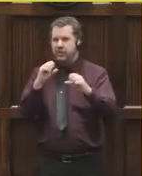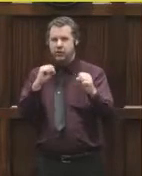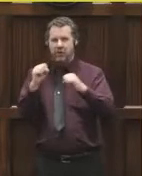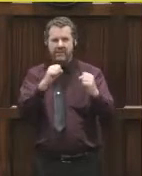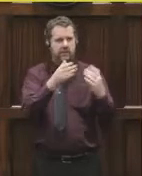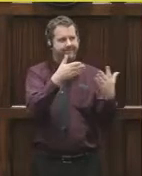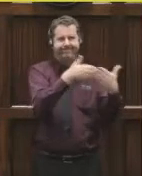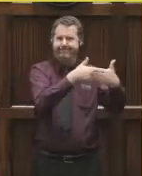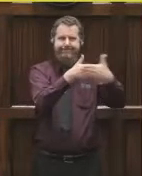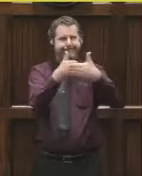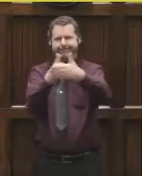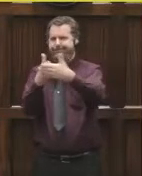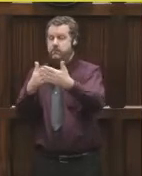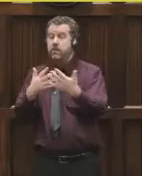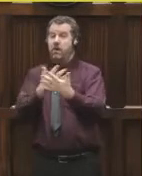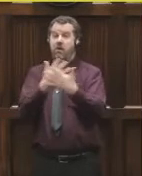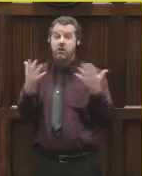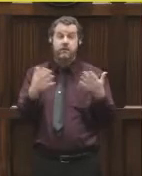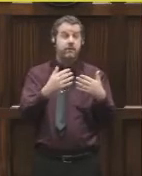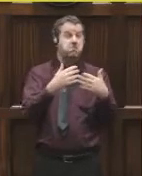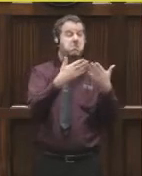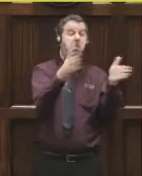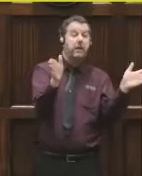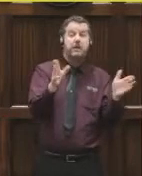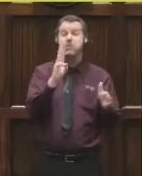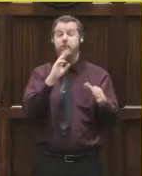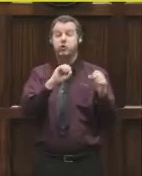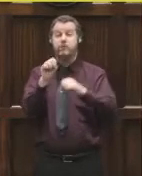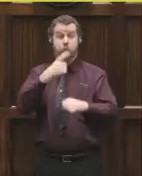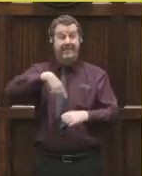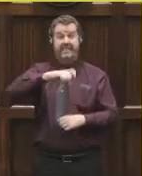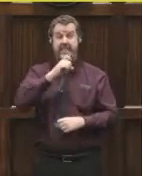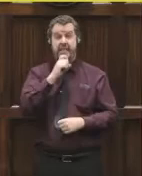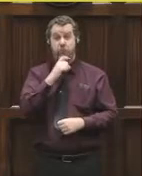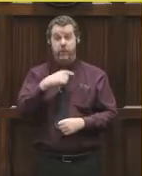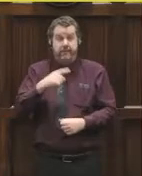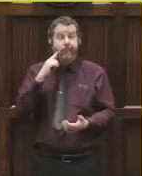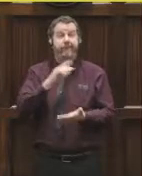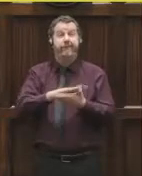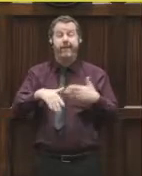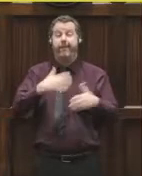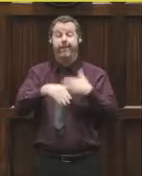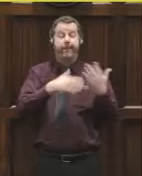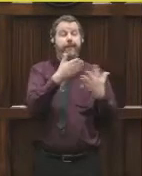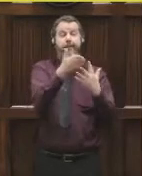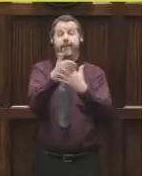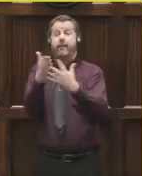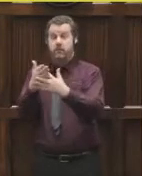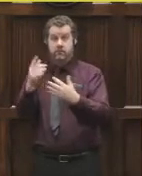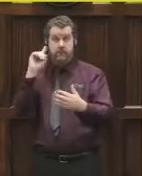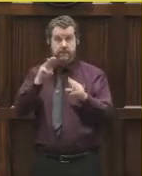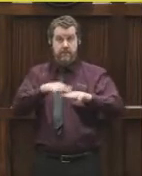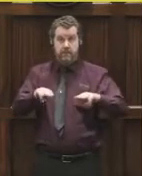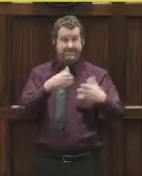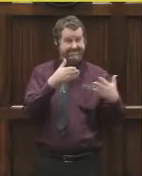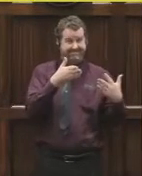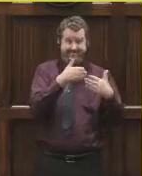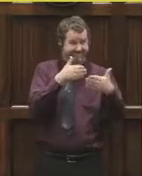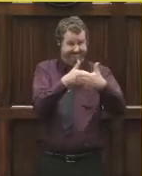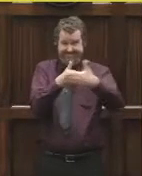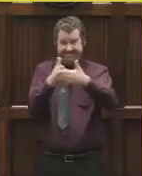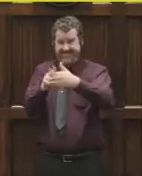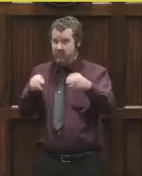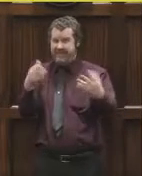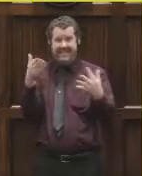private services, which are taken for granted by so many of us, are inaccessible to deaf people. It is essential